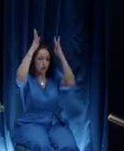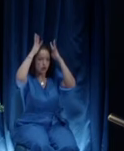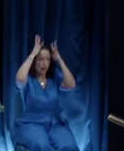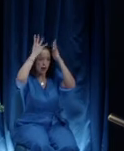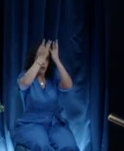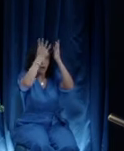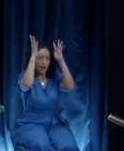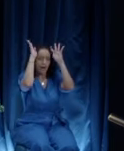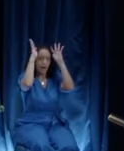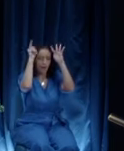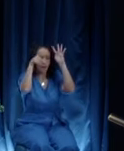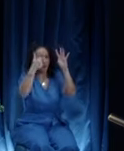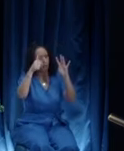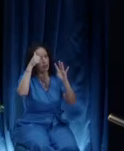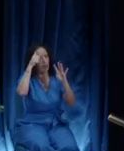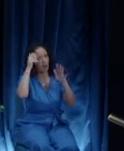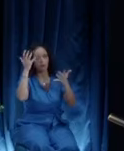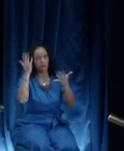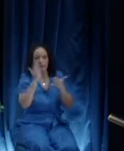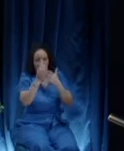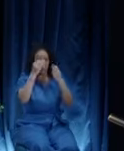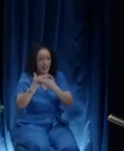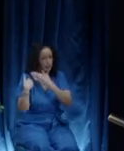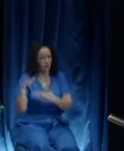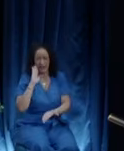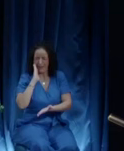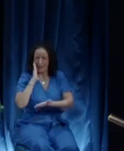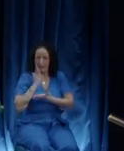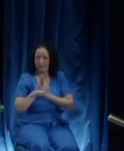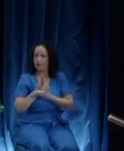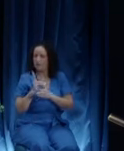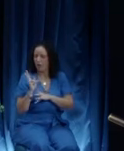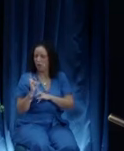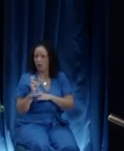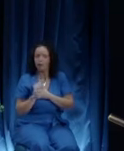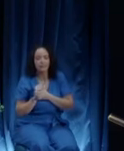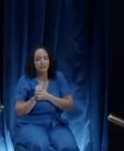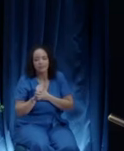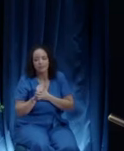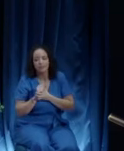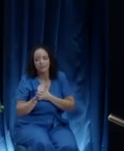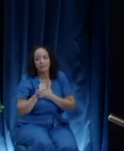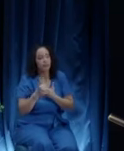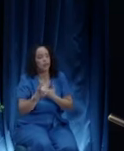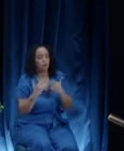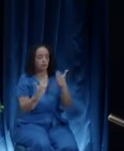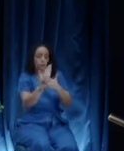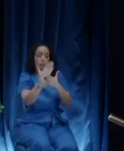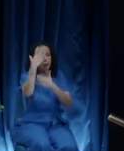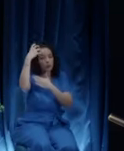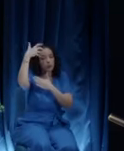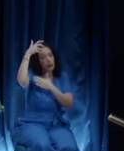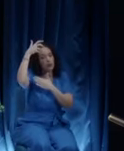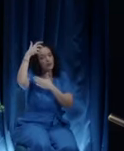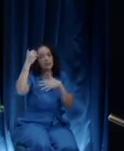which, as we know, is completely historically accurate. But there does seem to be the sense that the modern monarchs are basically